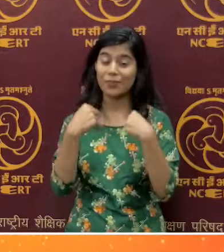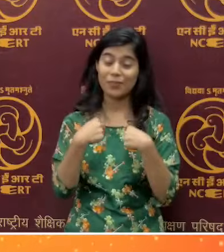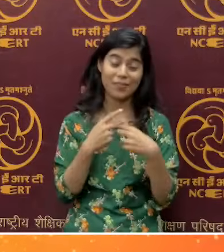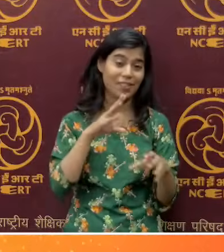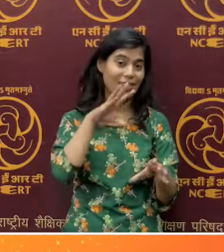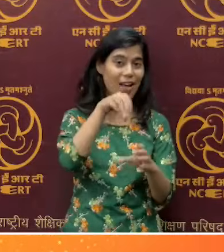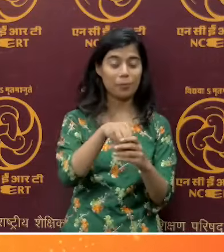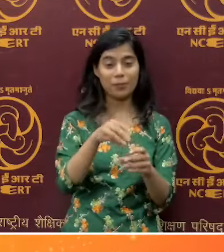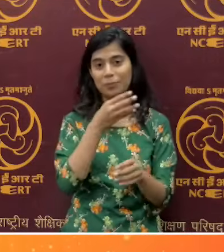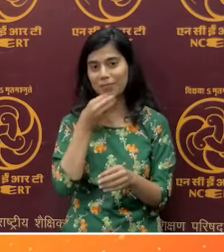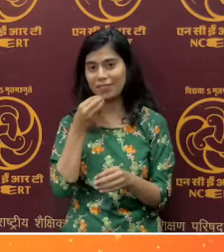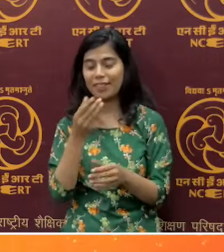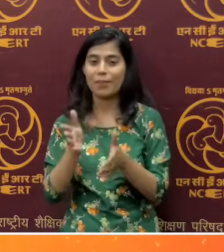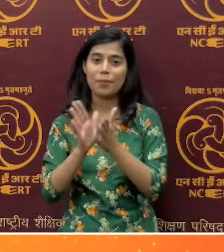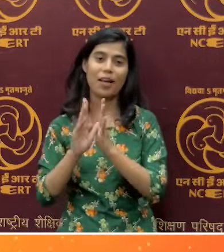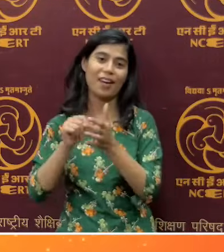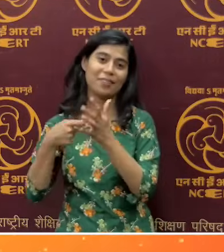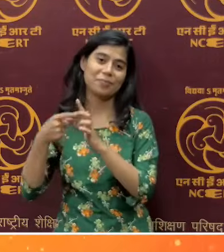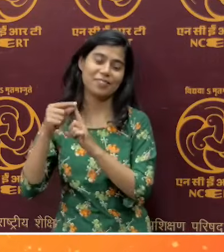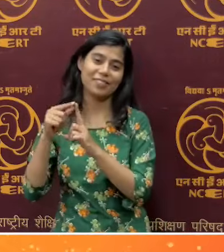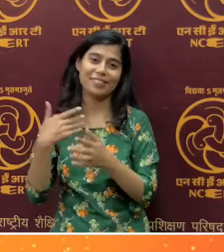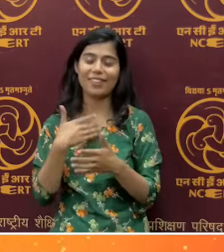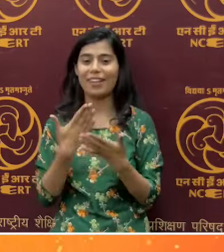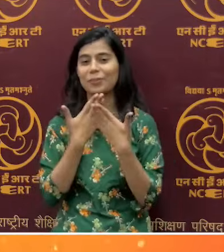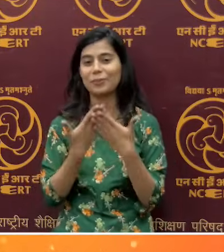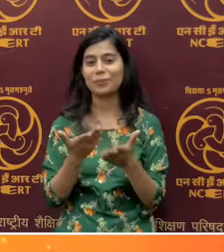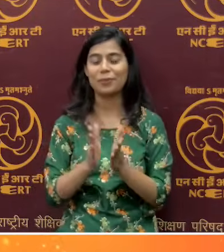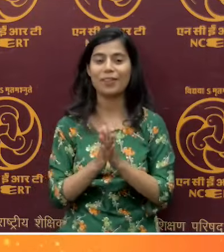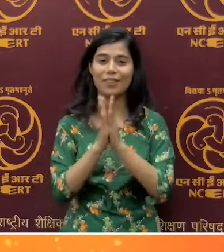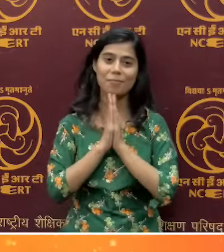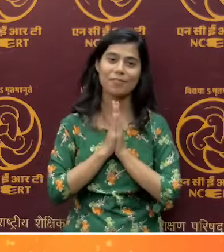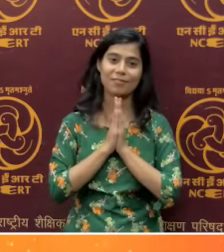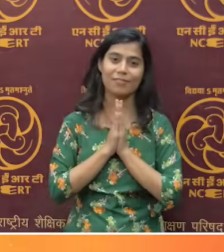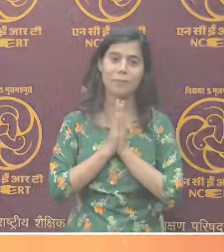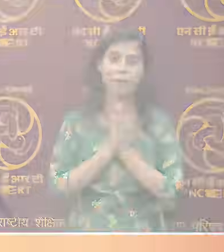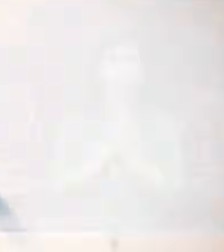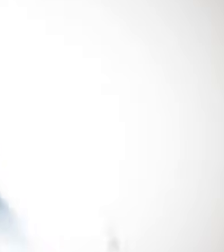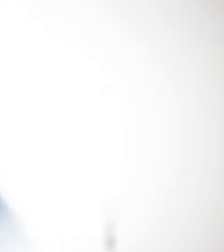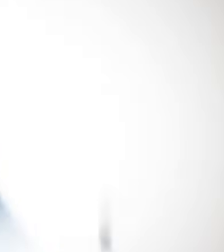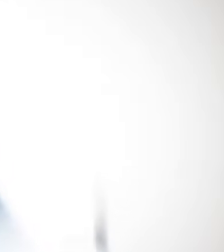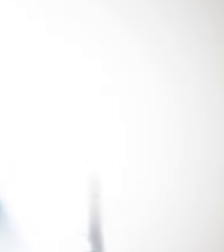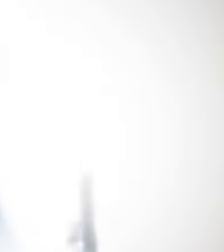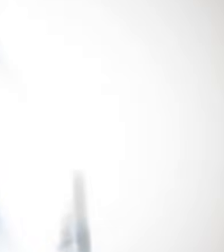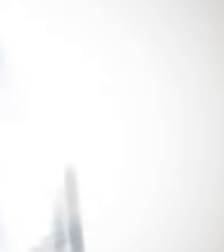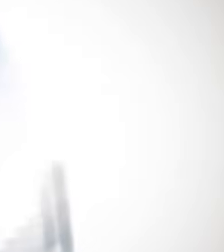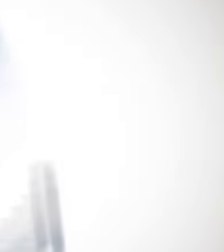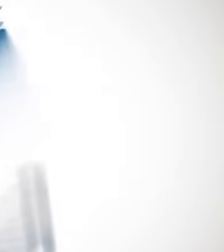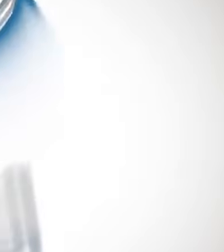participate them. This is me, Harpreet Kaur, taking leave of you. Namaskar.